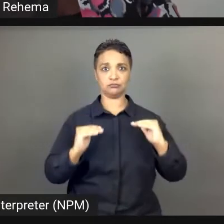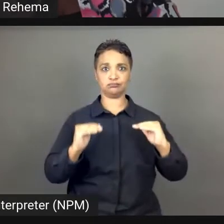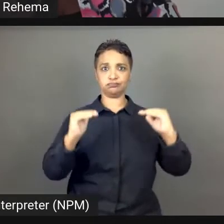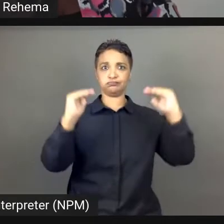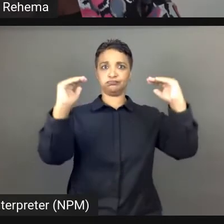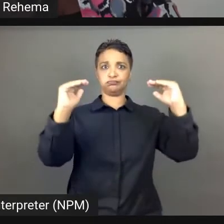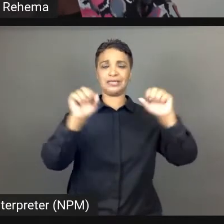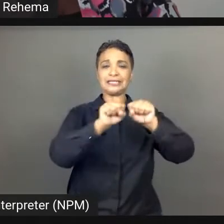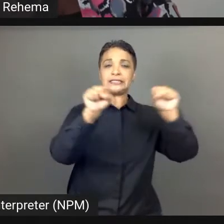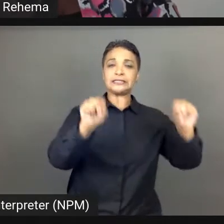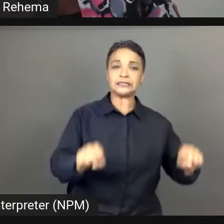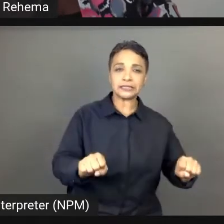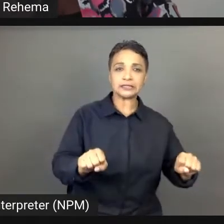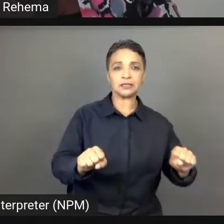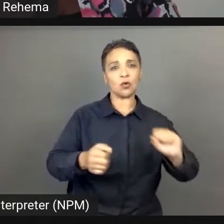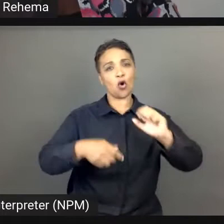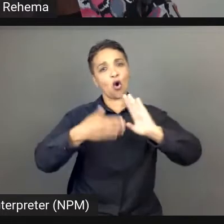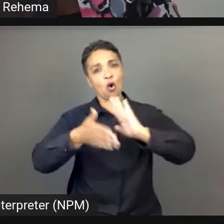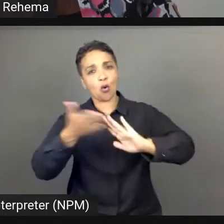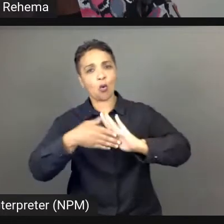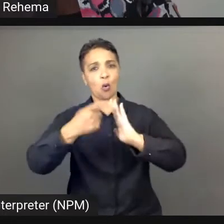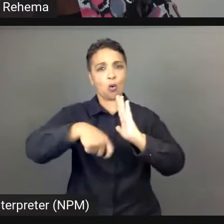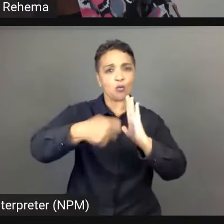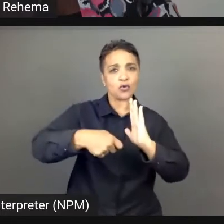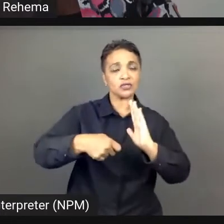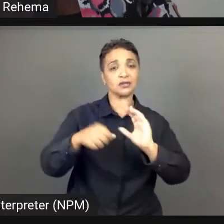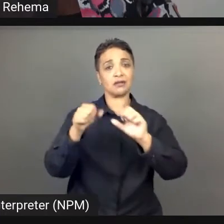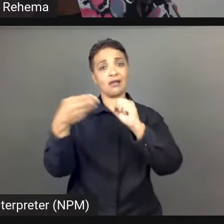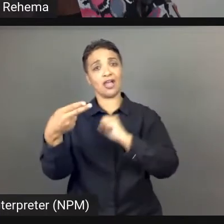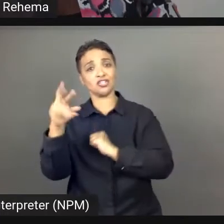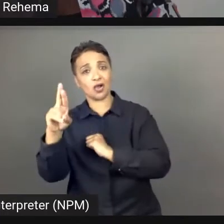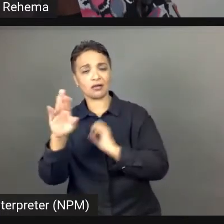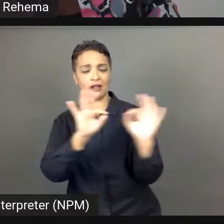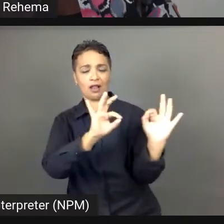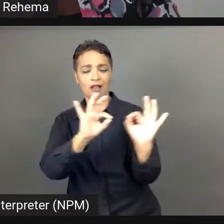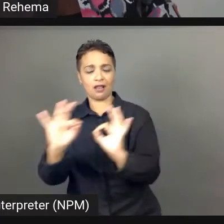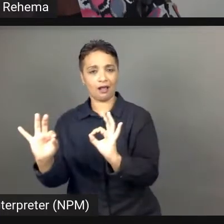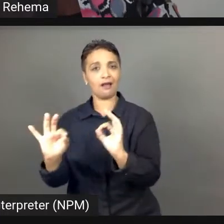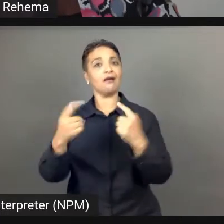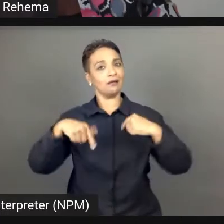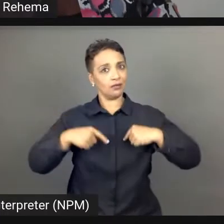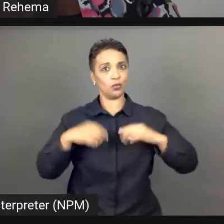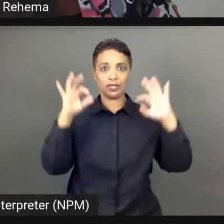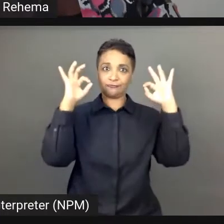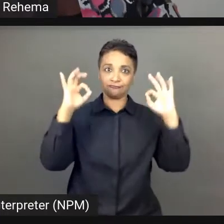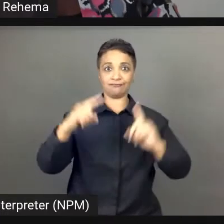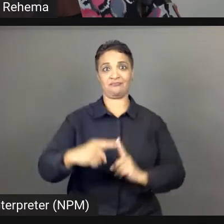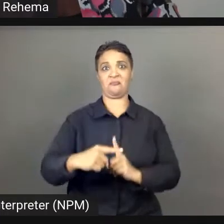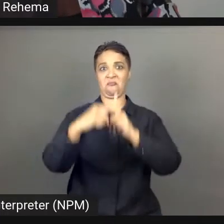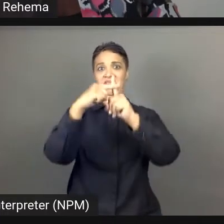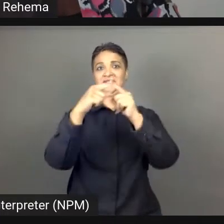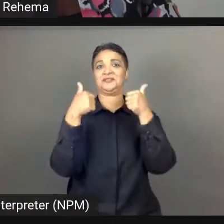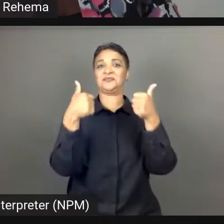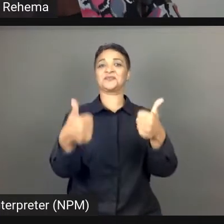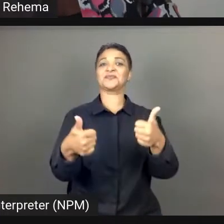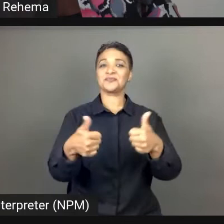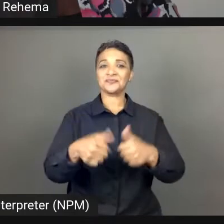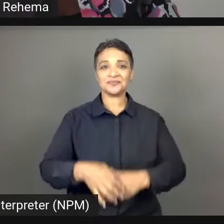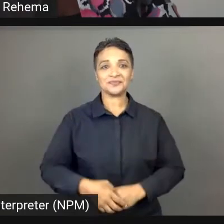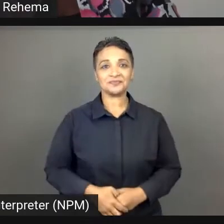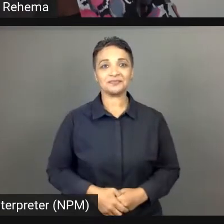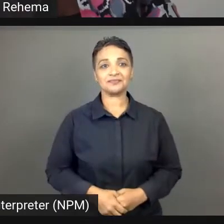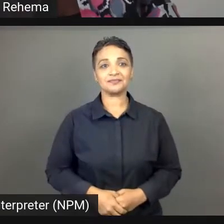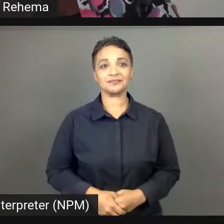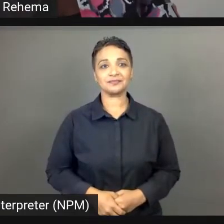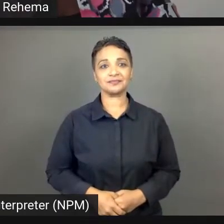HR, on a very good path. And for us, that has been a very big plus for us. Okay. And I would want as